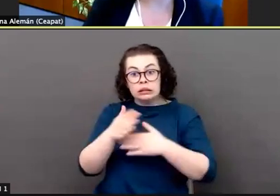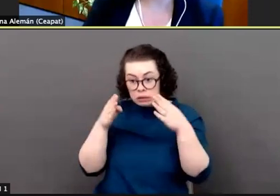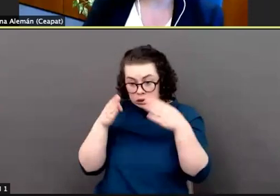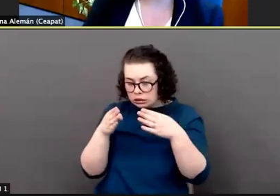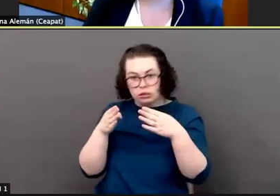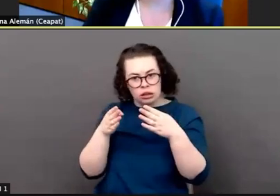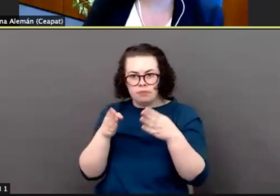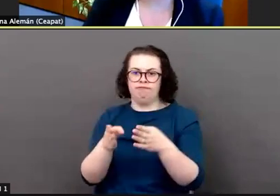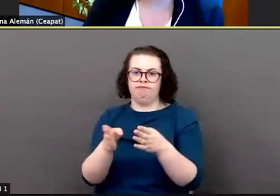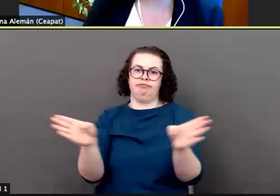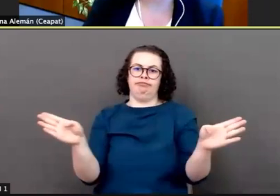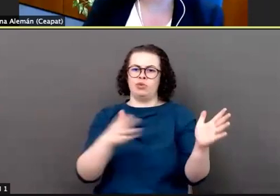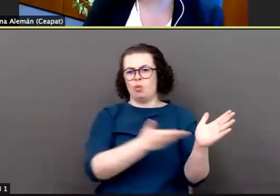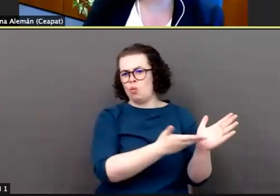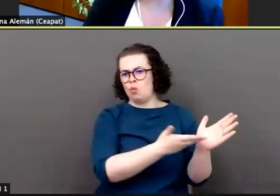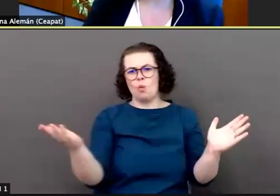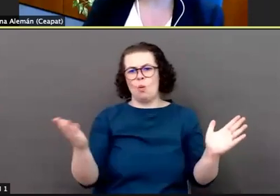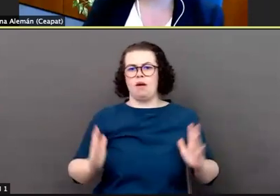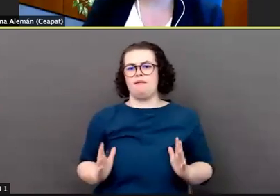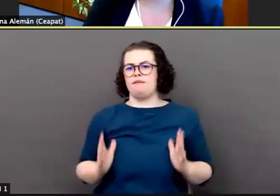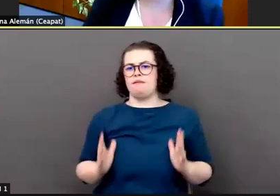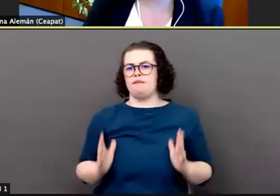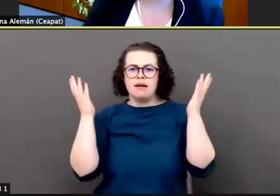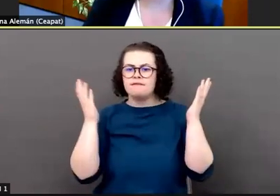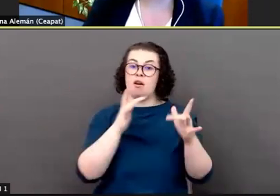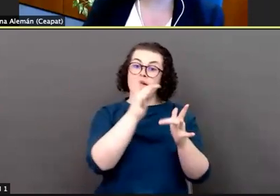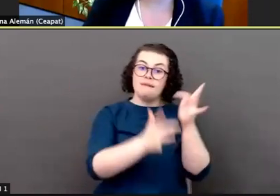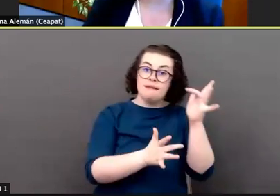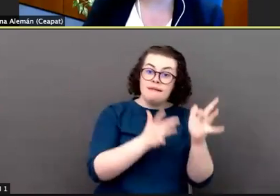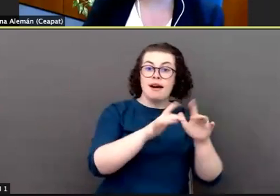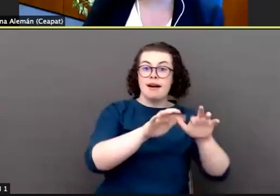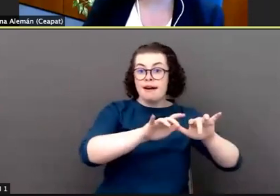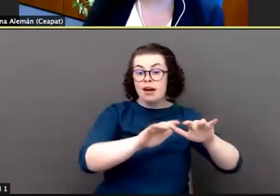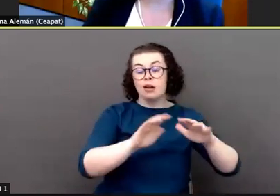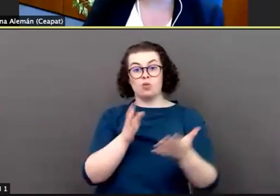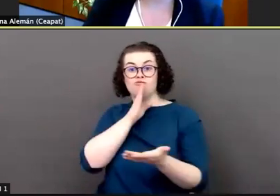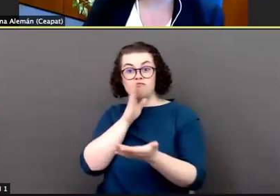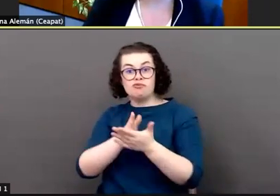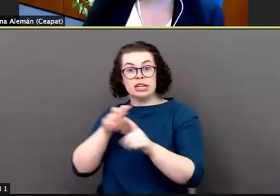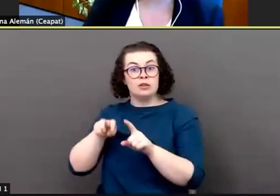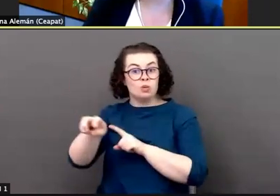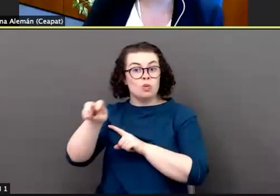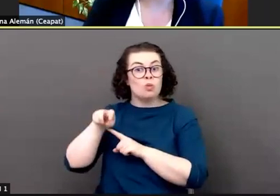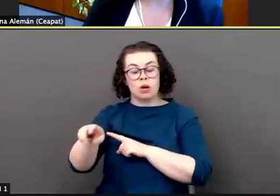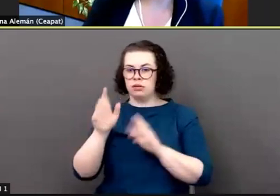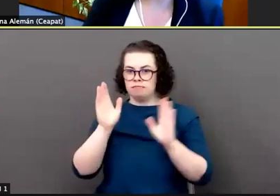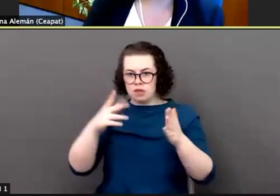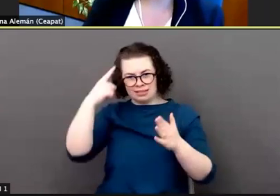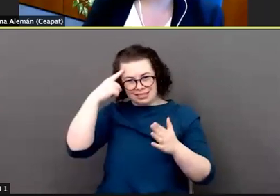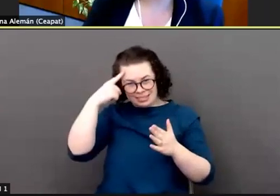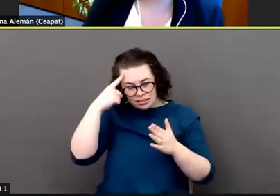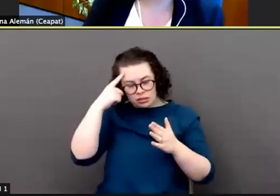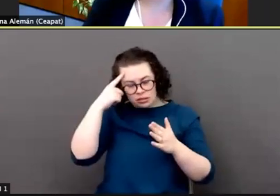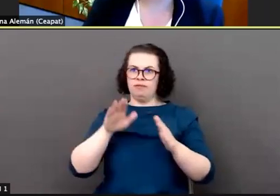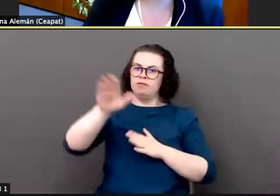environments, physical and virtual, through the future Spain Plan Accessible Country.